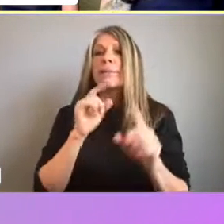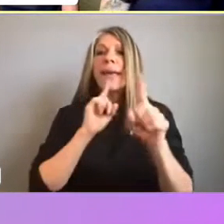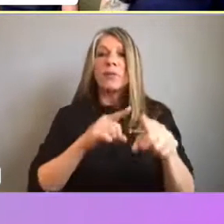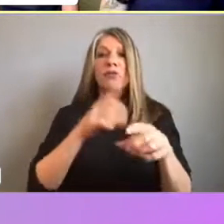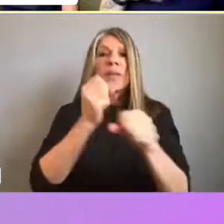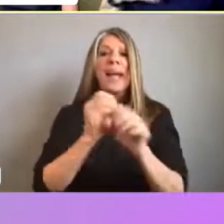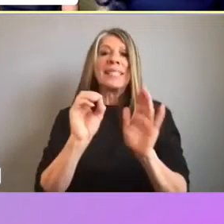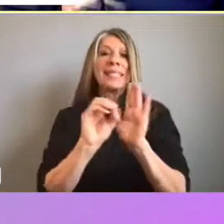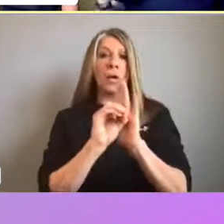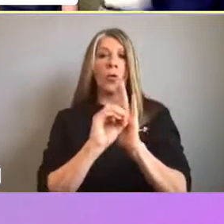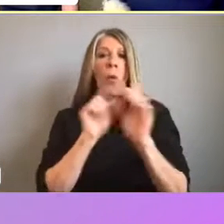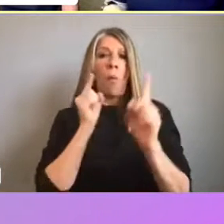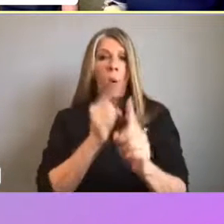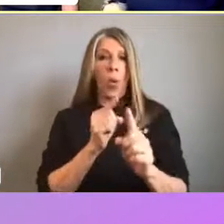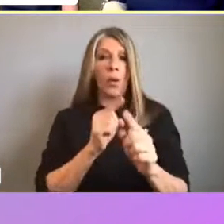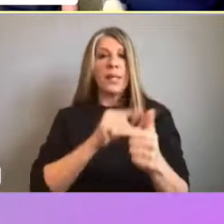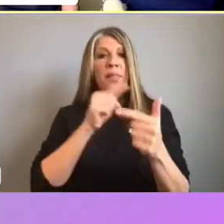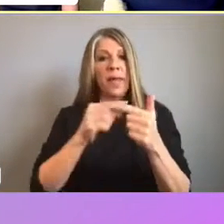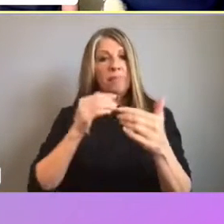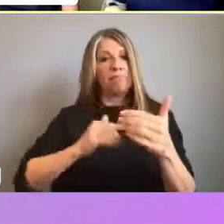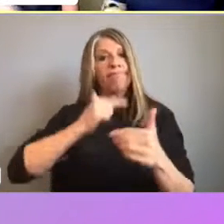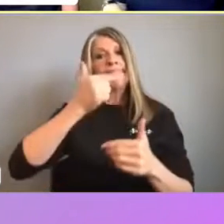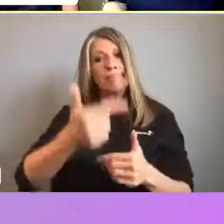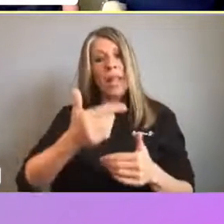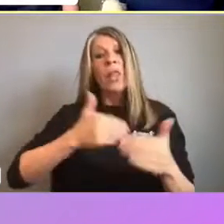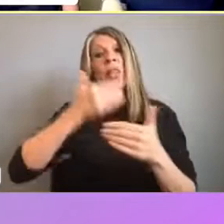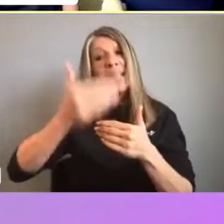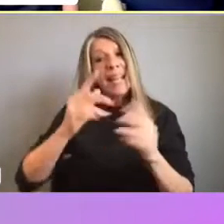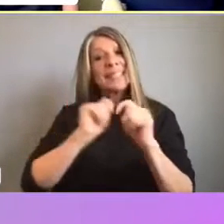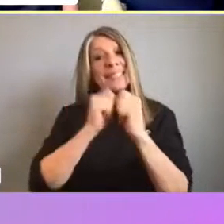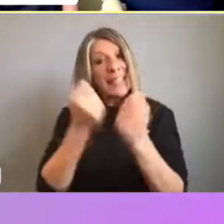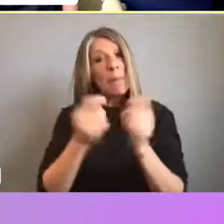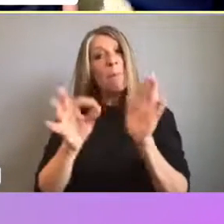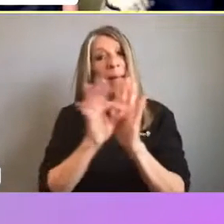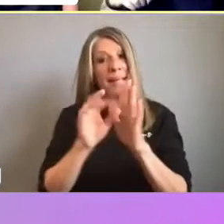points. It then went to the next team to choose a question.